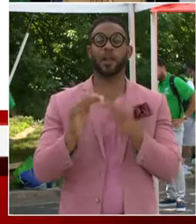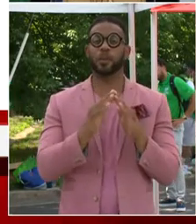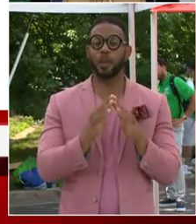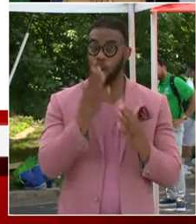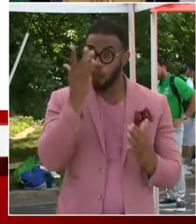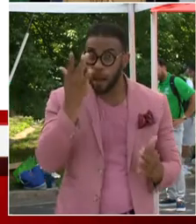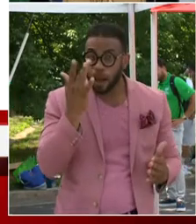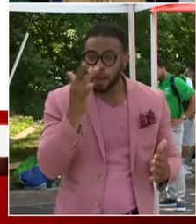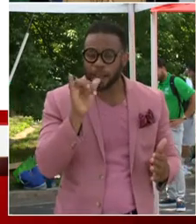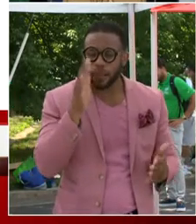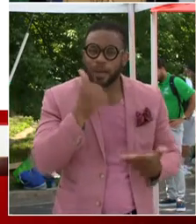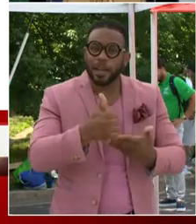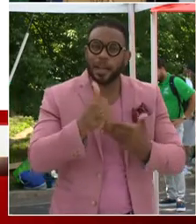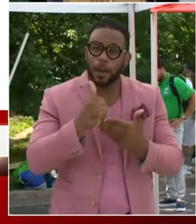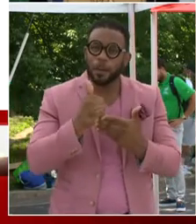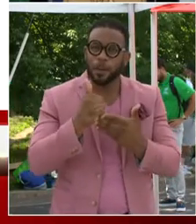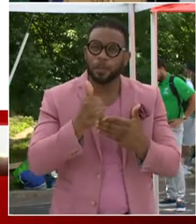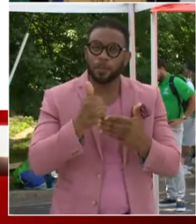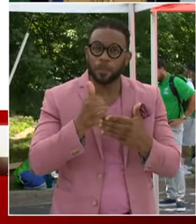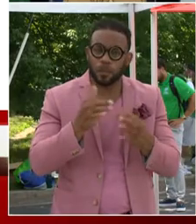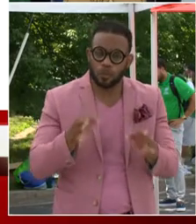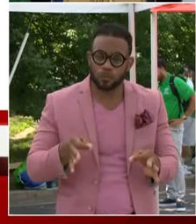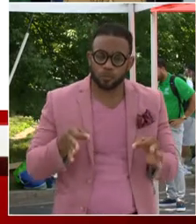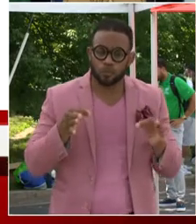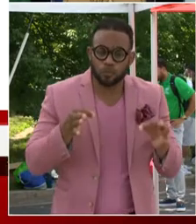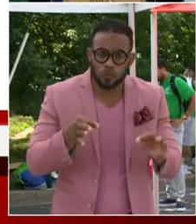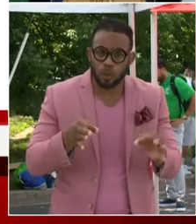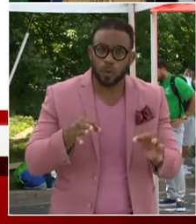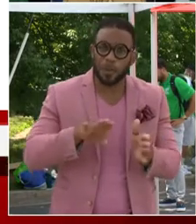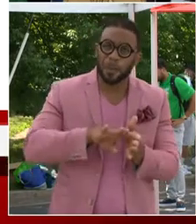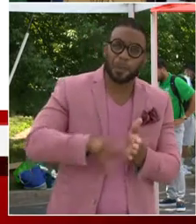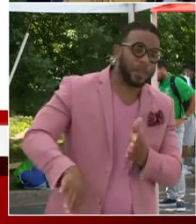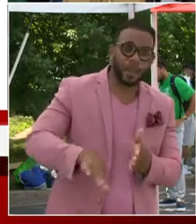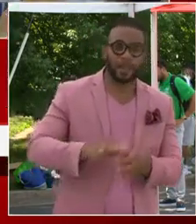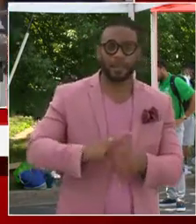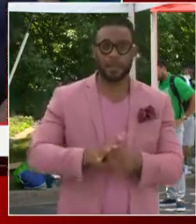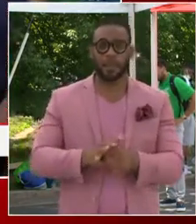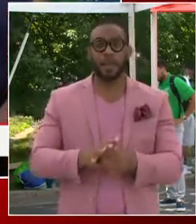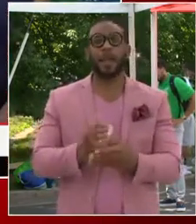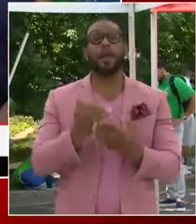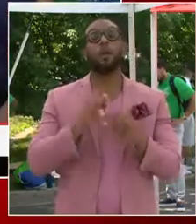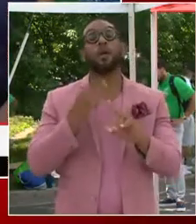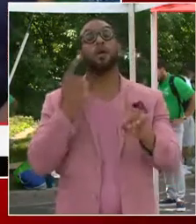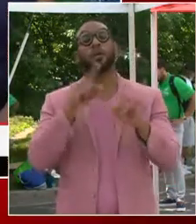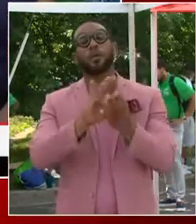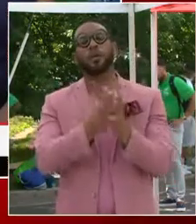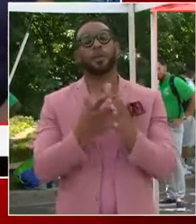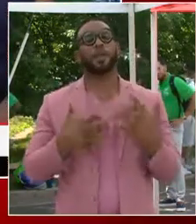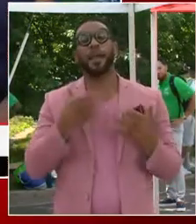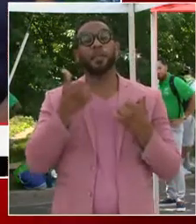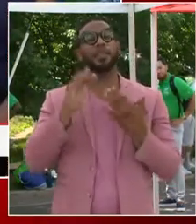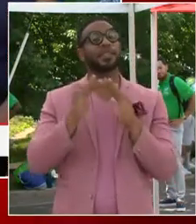community. Why? Because that's going to help us move back past this pandemic, but it's also going to help us on our quest to become the